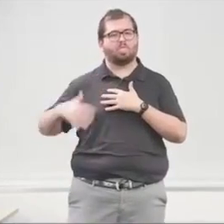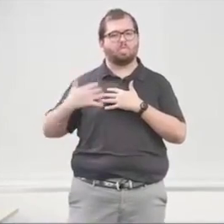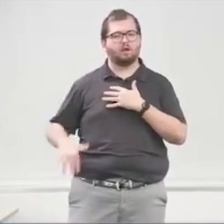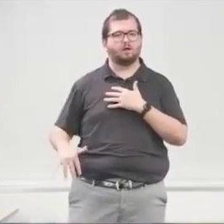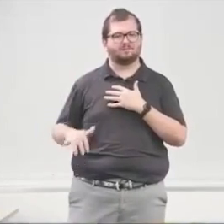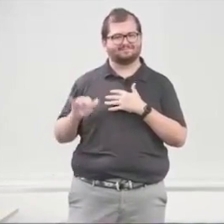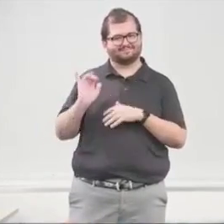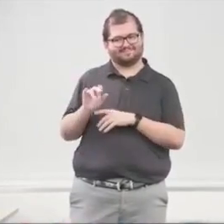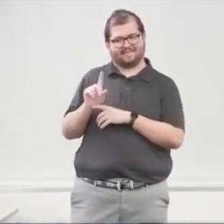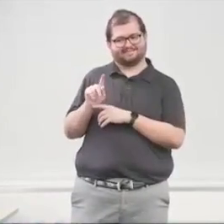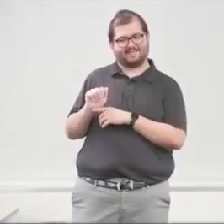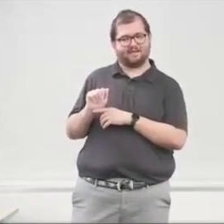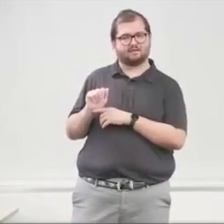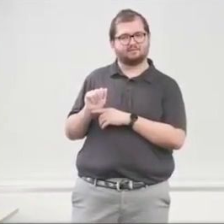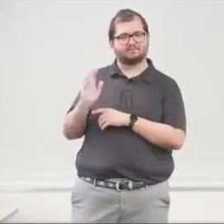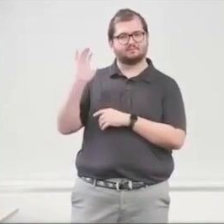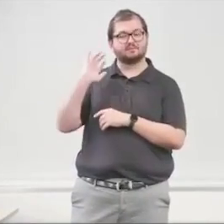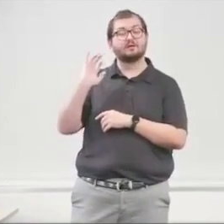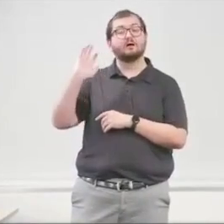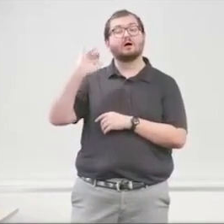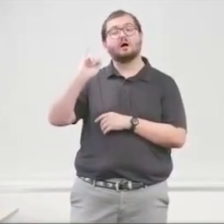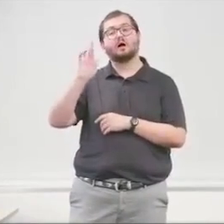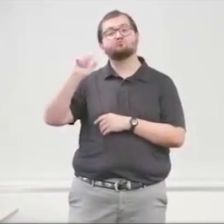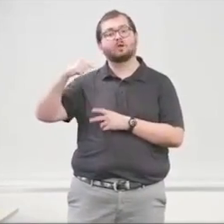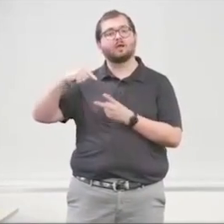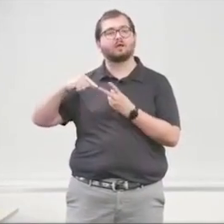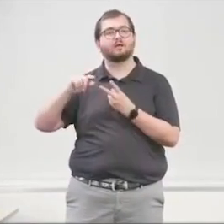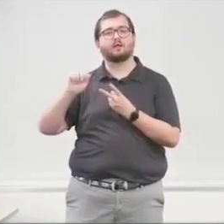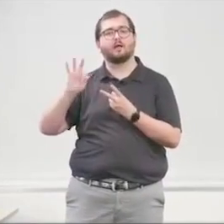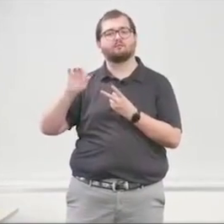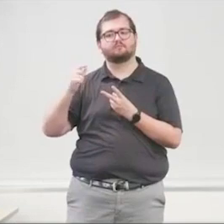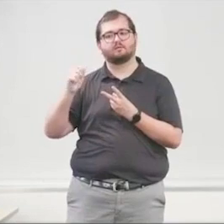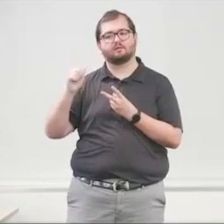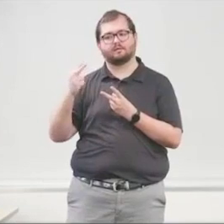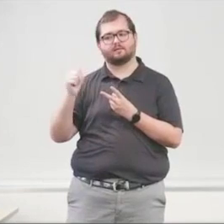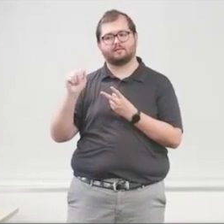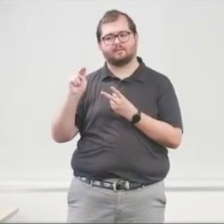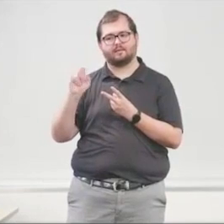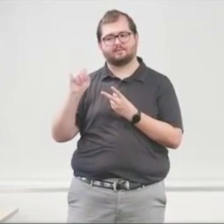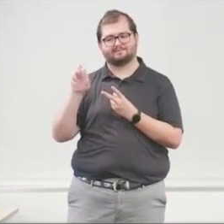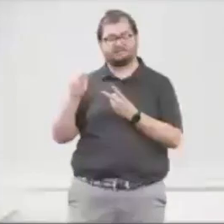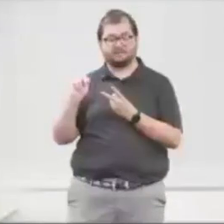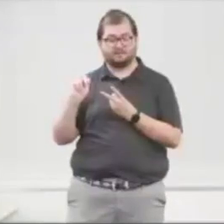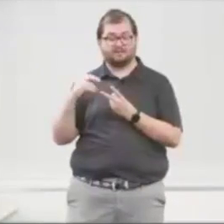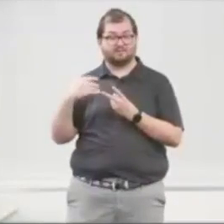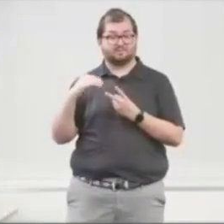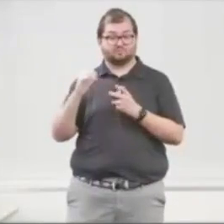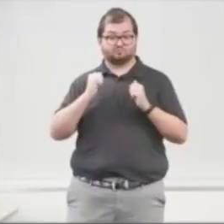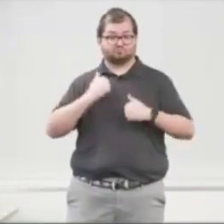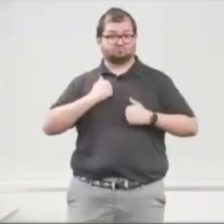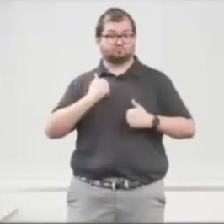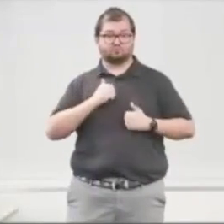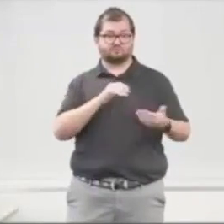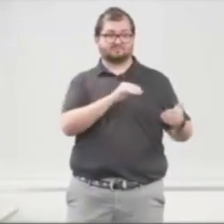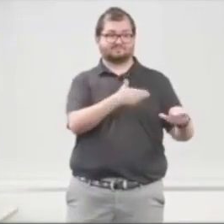mentioned before. In Iraq and Afghanistan, soldiers were dying. Hands down, they were just dying, and there was no way